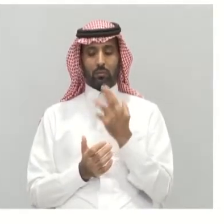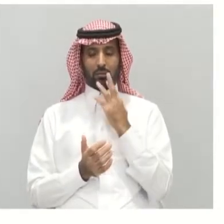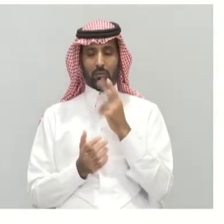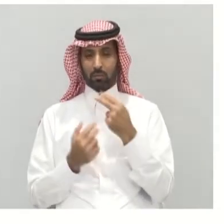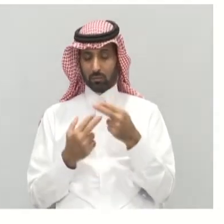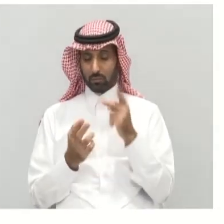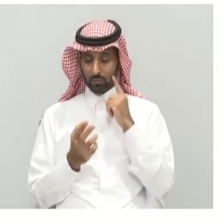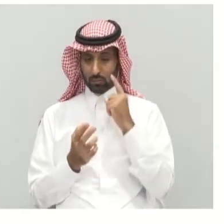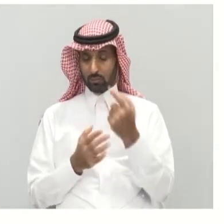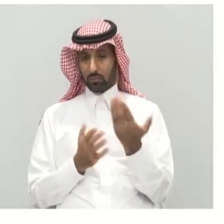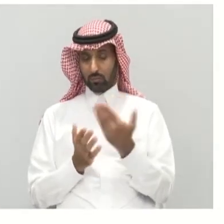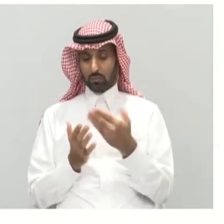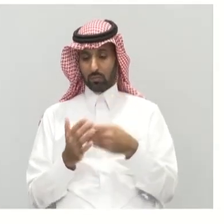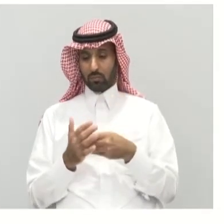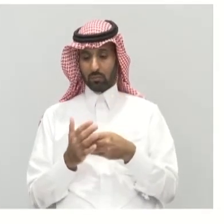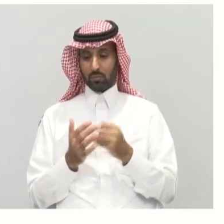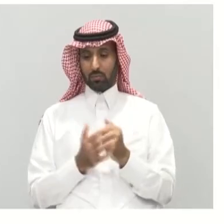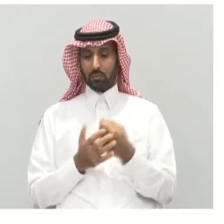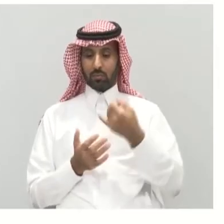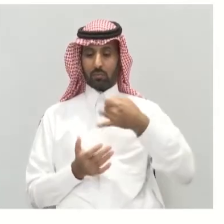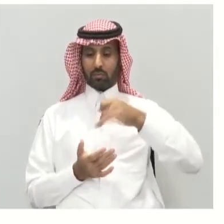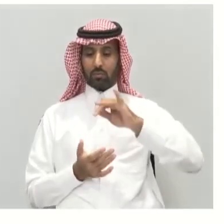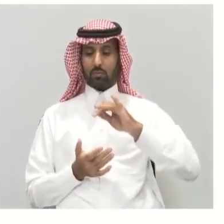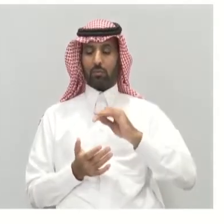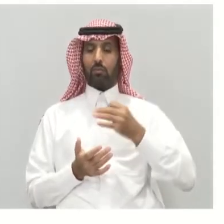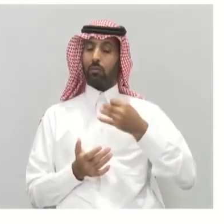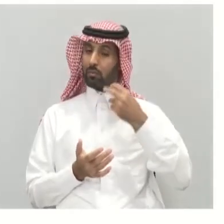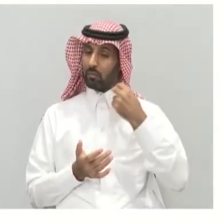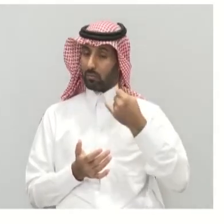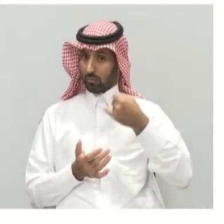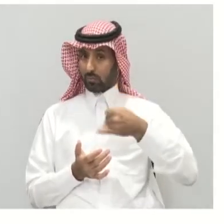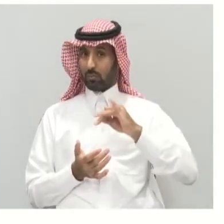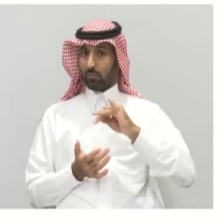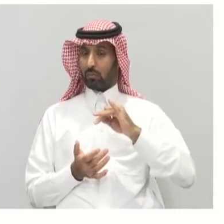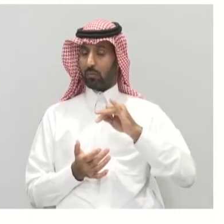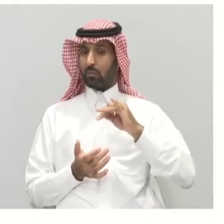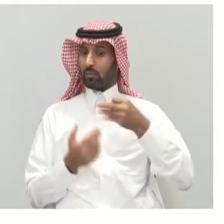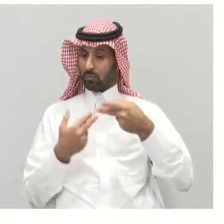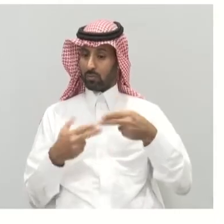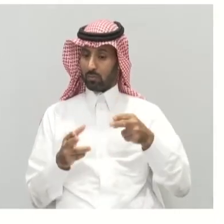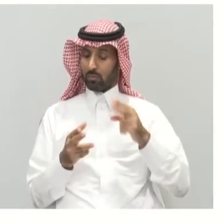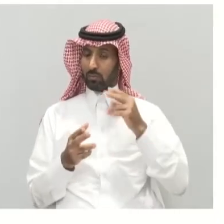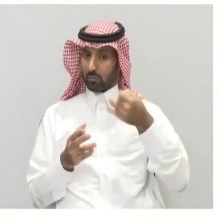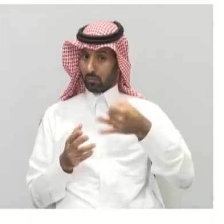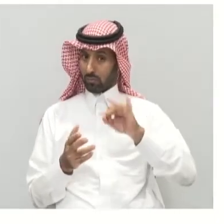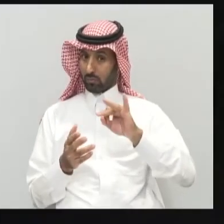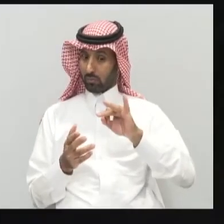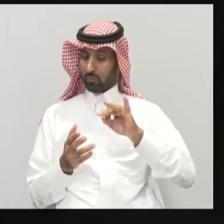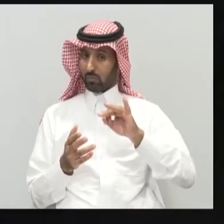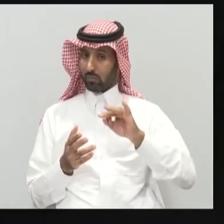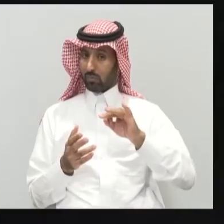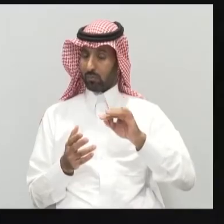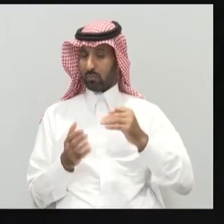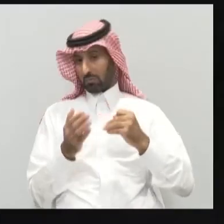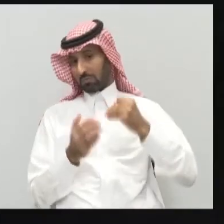this high school in what? When did you go to high school? Did you go to high school? Imagine if you